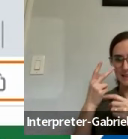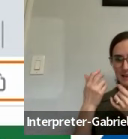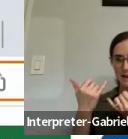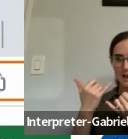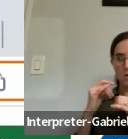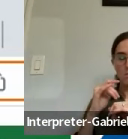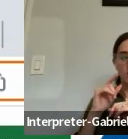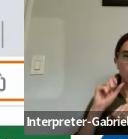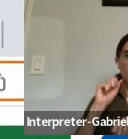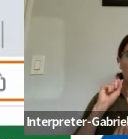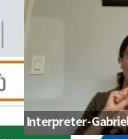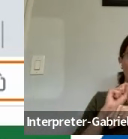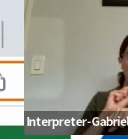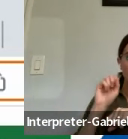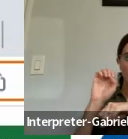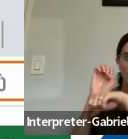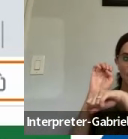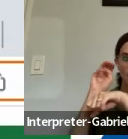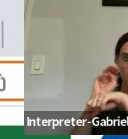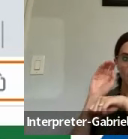employment and training